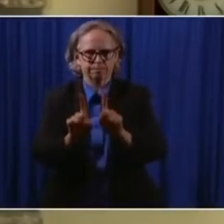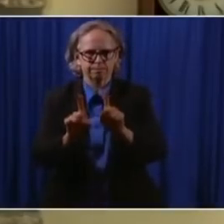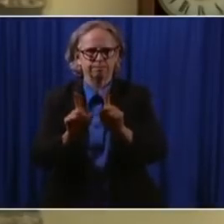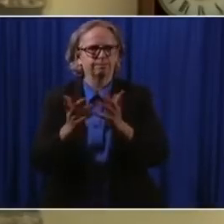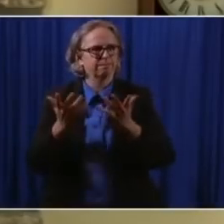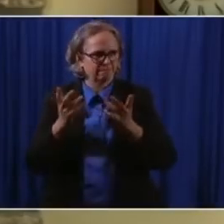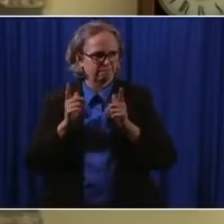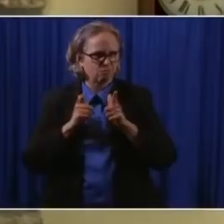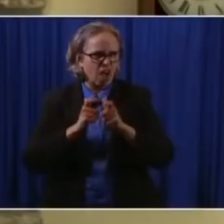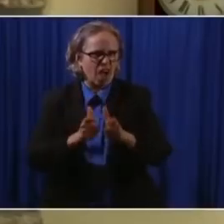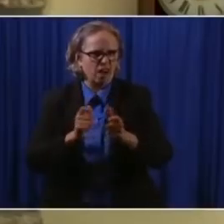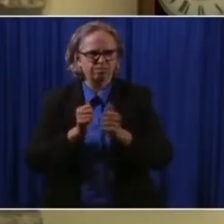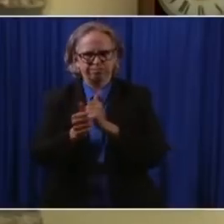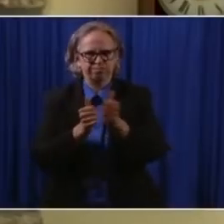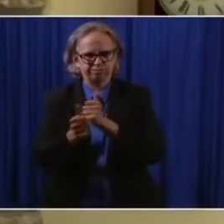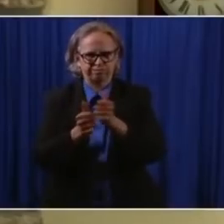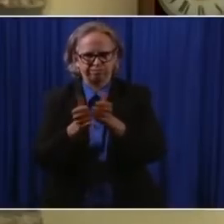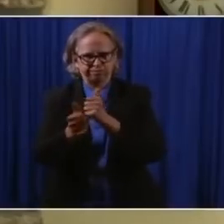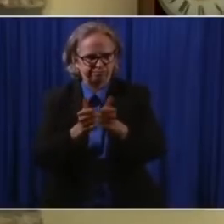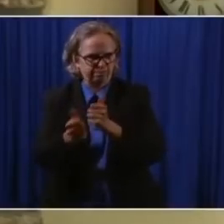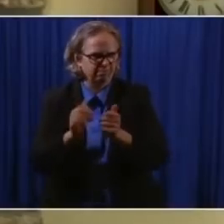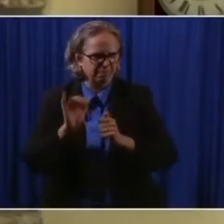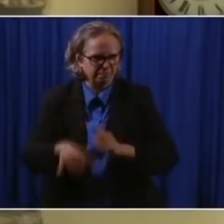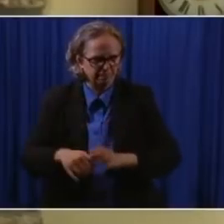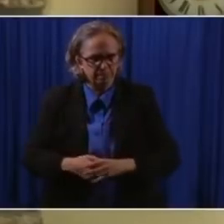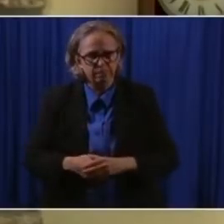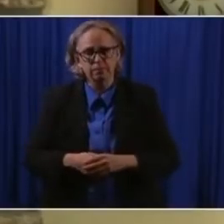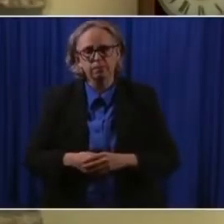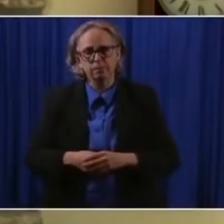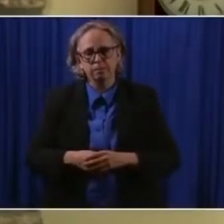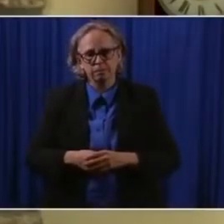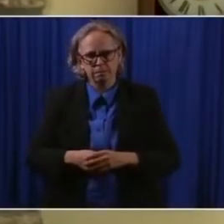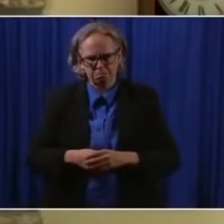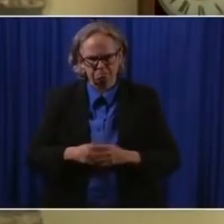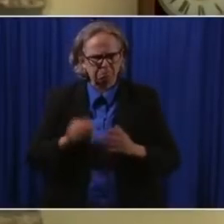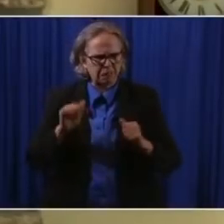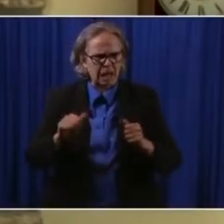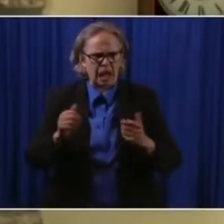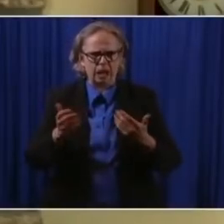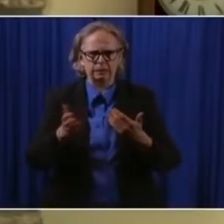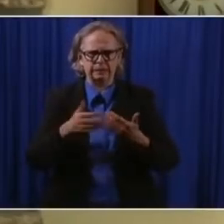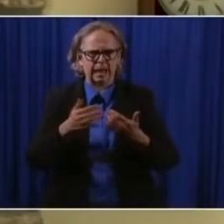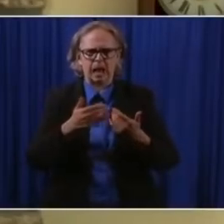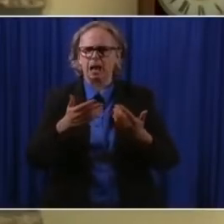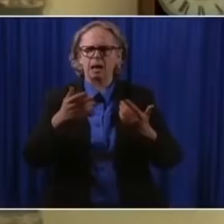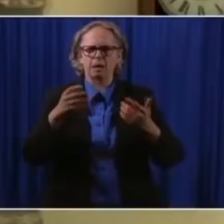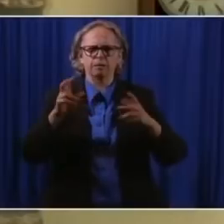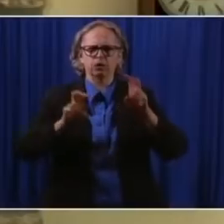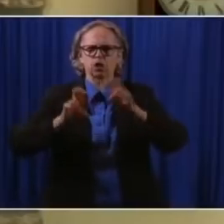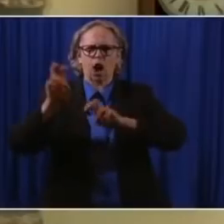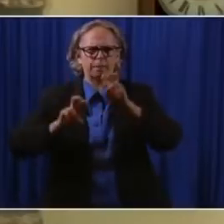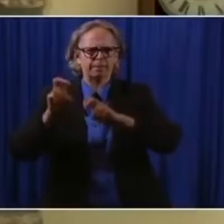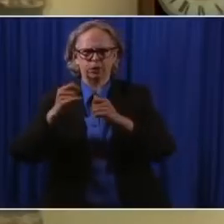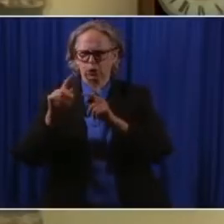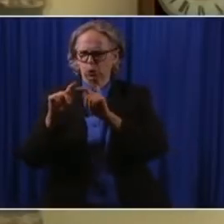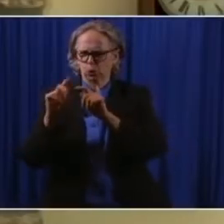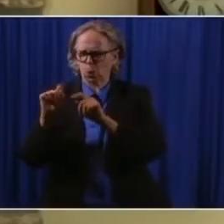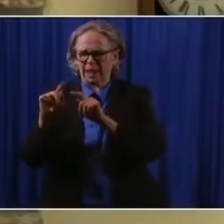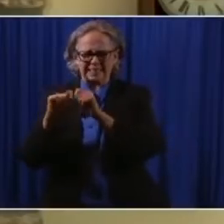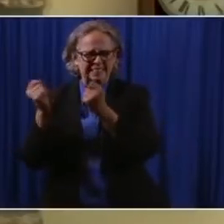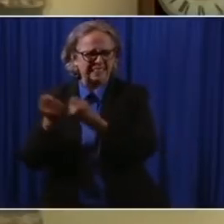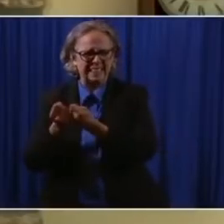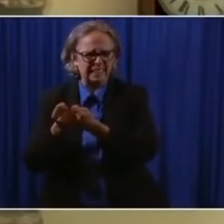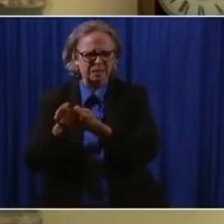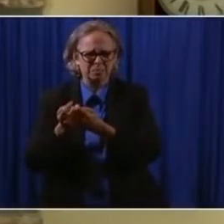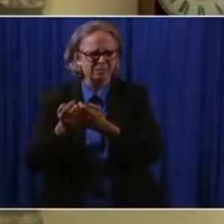just as much with a dual meet than as they can bringing in 20 teams. And so we just are, and I think